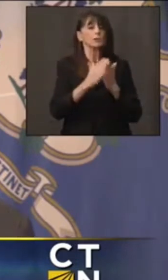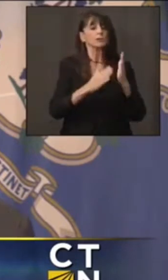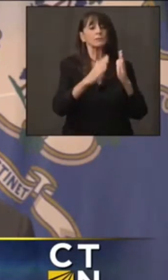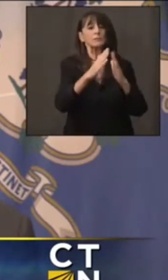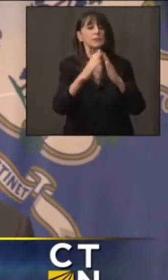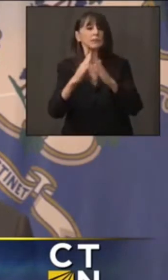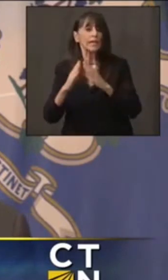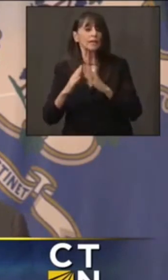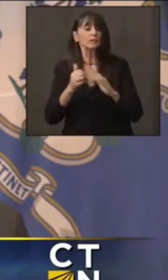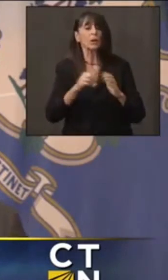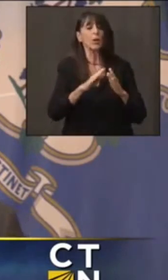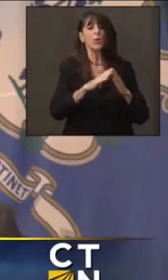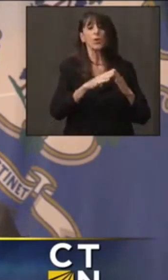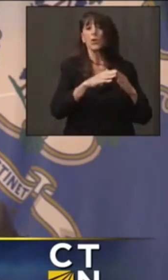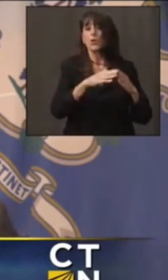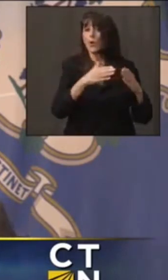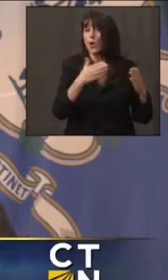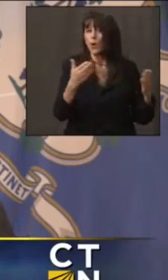municipalities to open up,